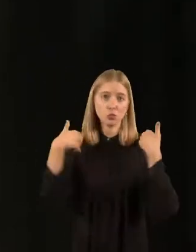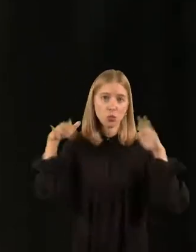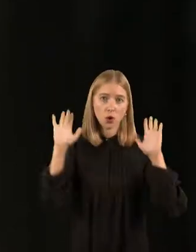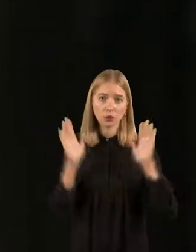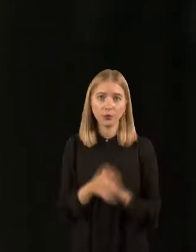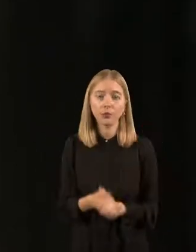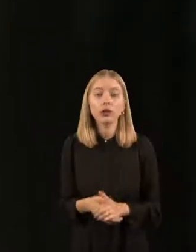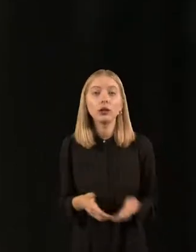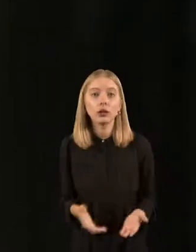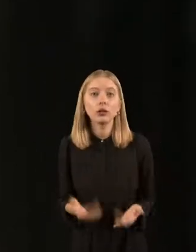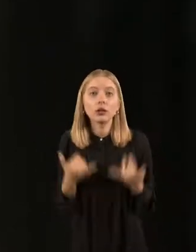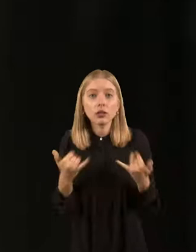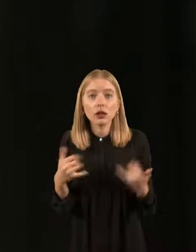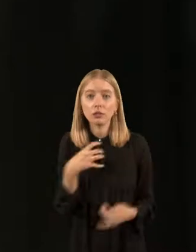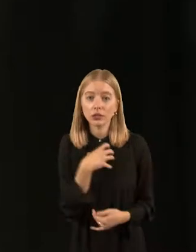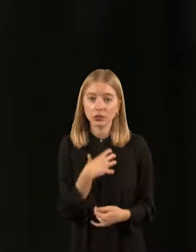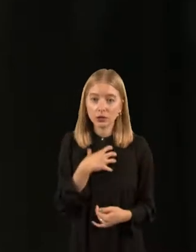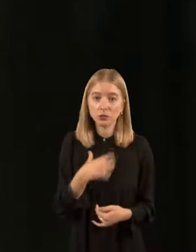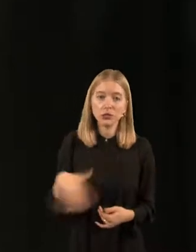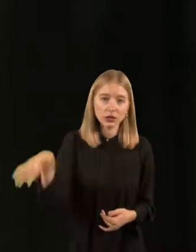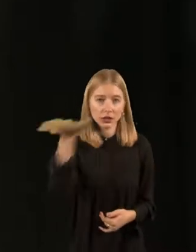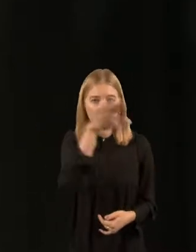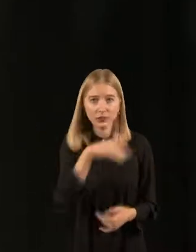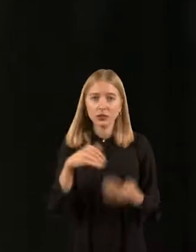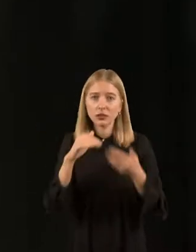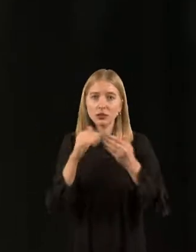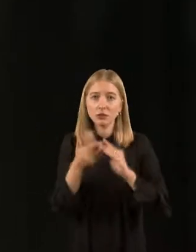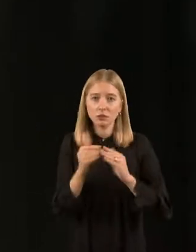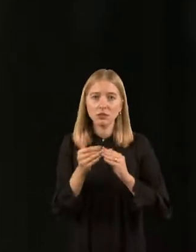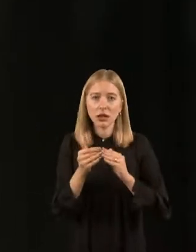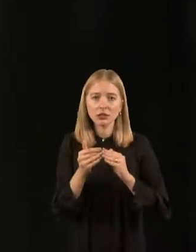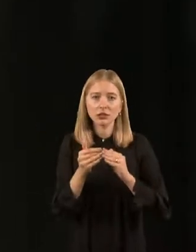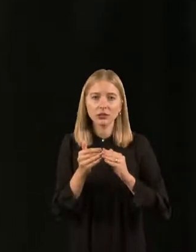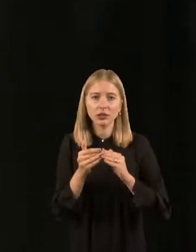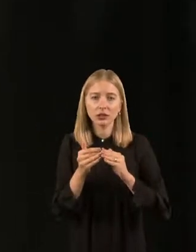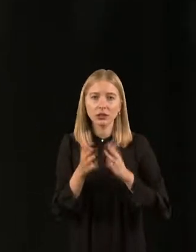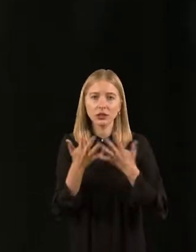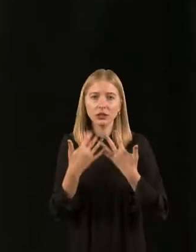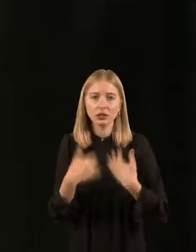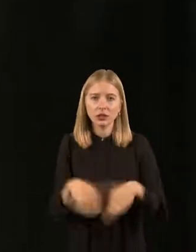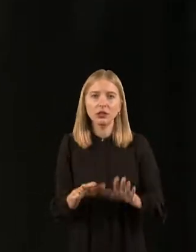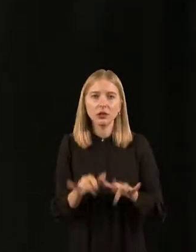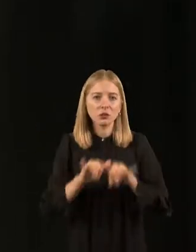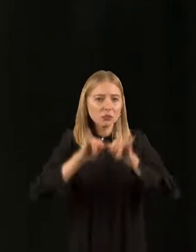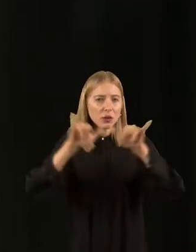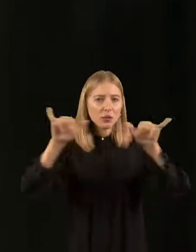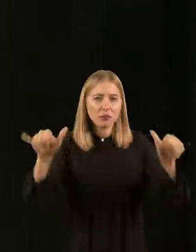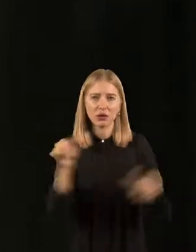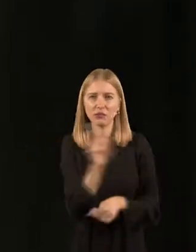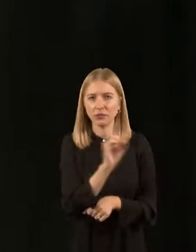services that every citizen of our country deserves. So we need to make sure that